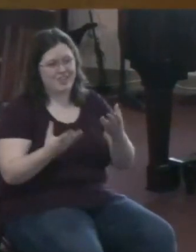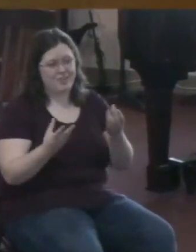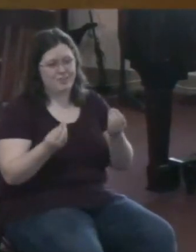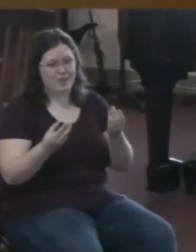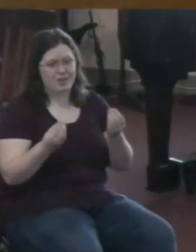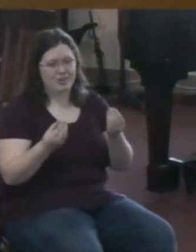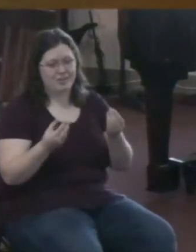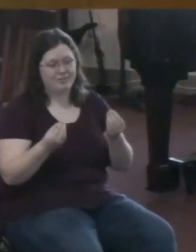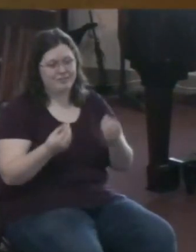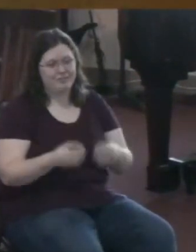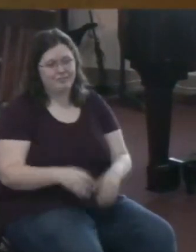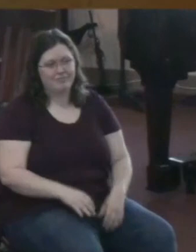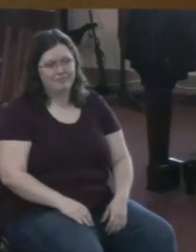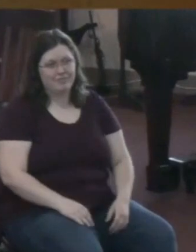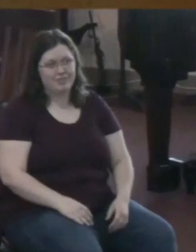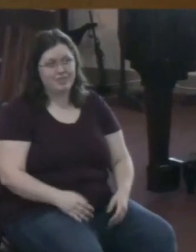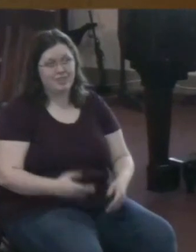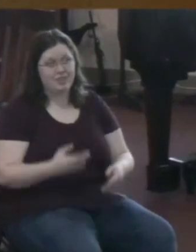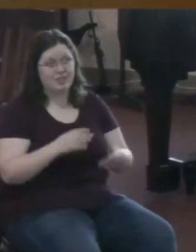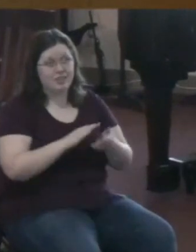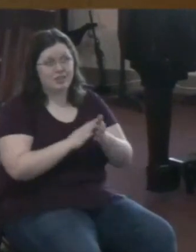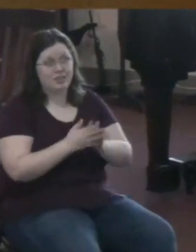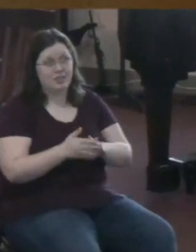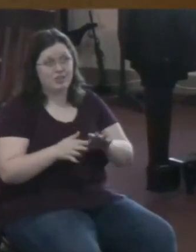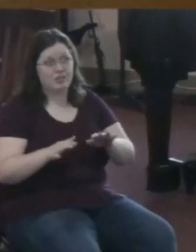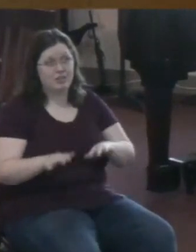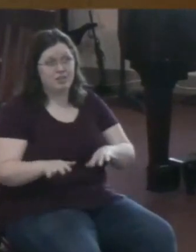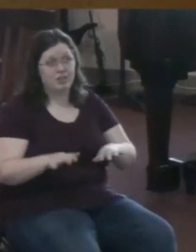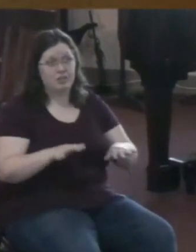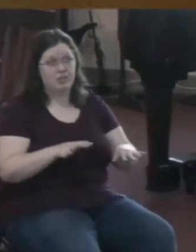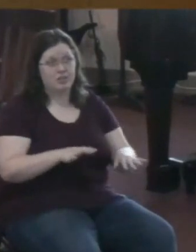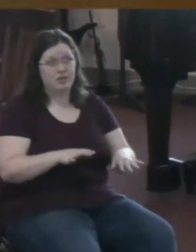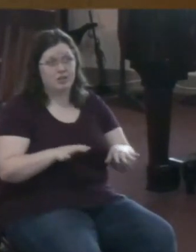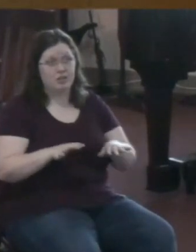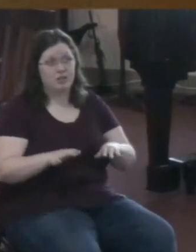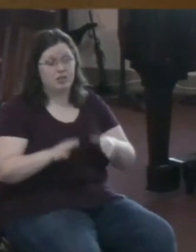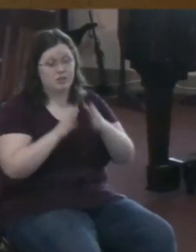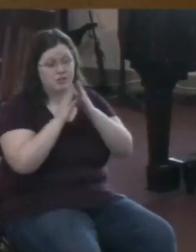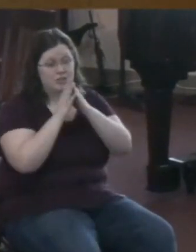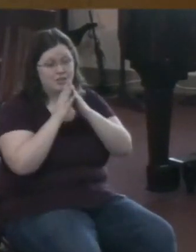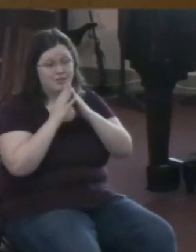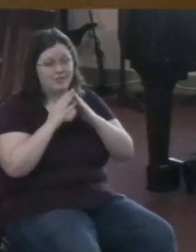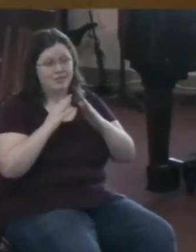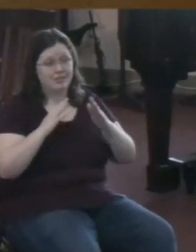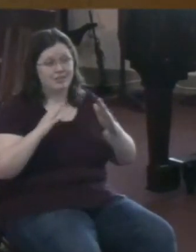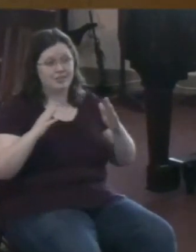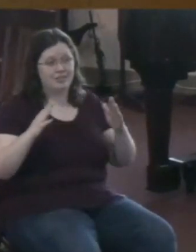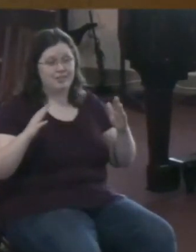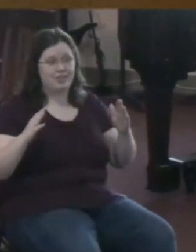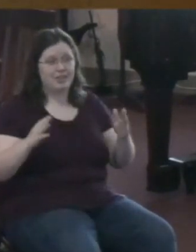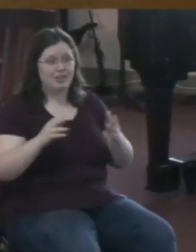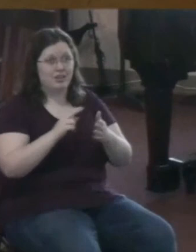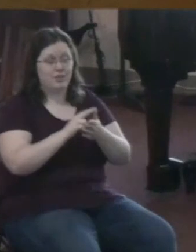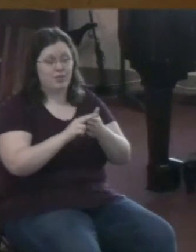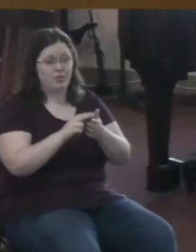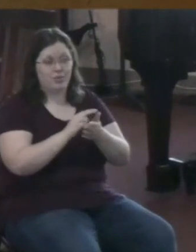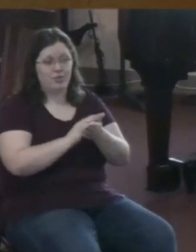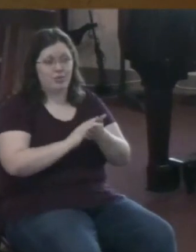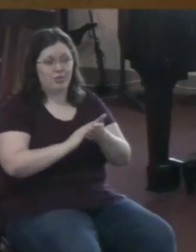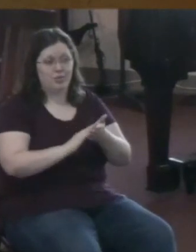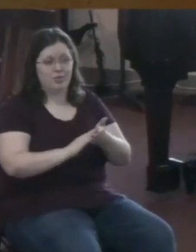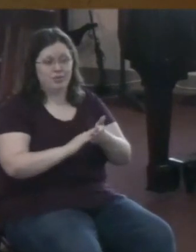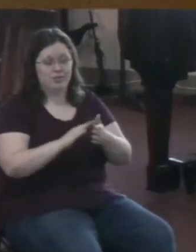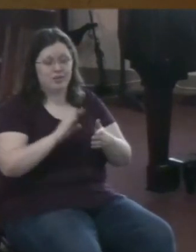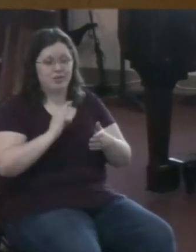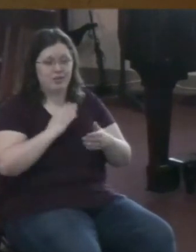allowing ourselves to become still into this silent sanctuary of our souls, our center, in